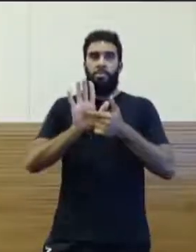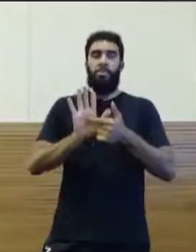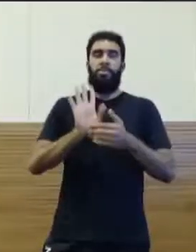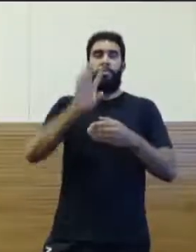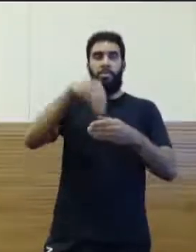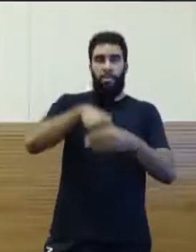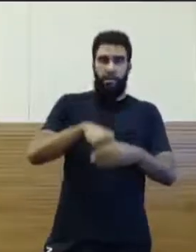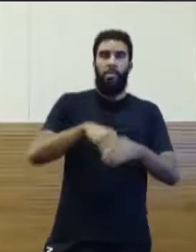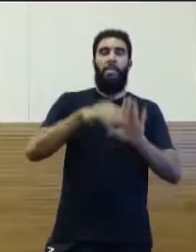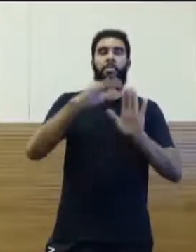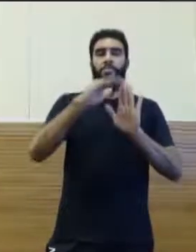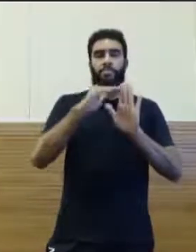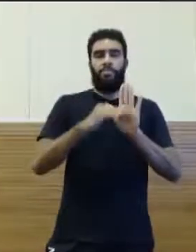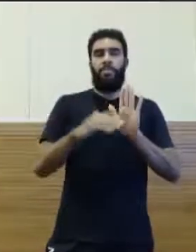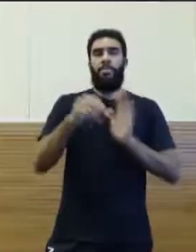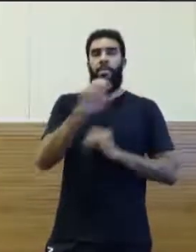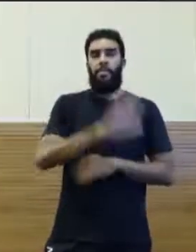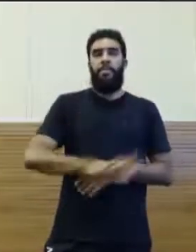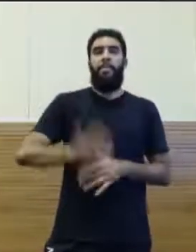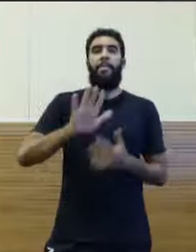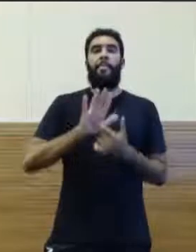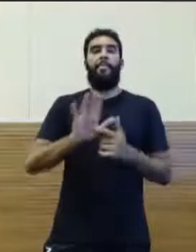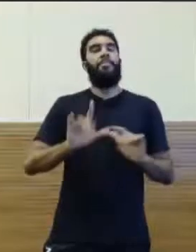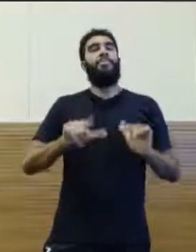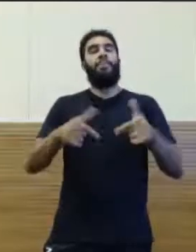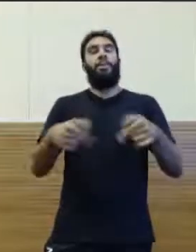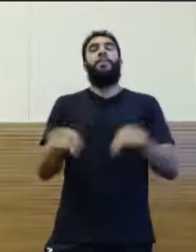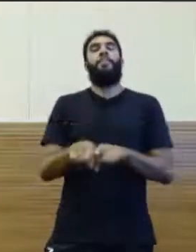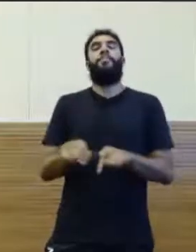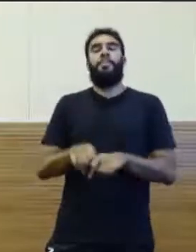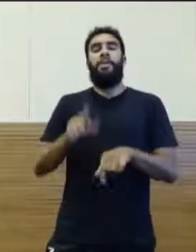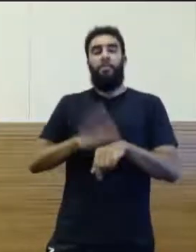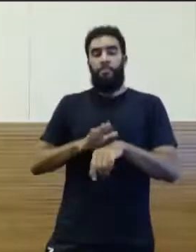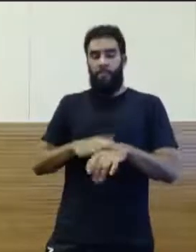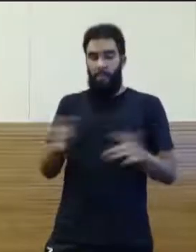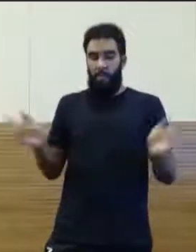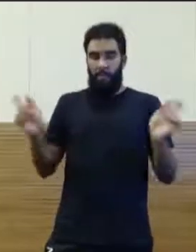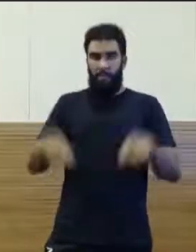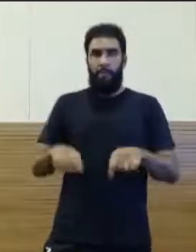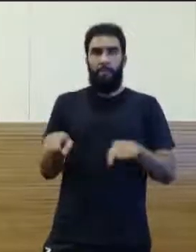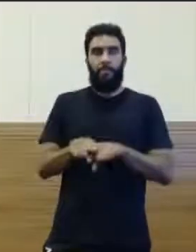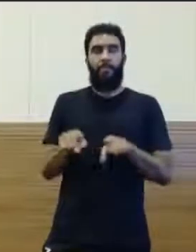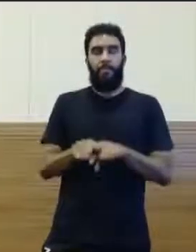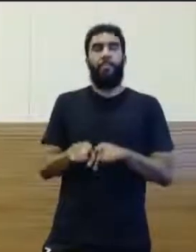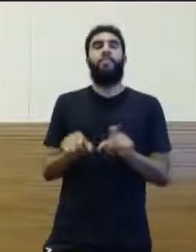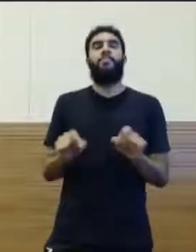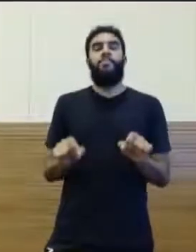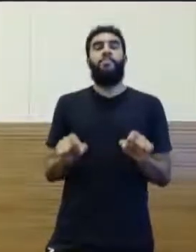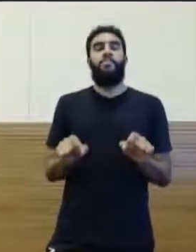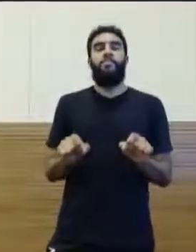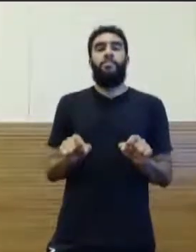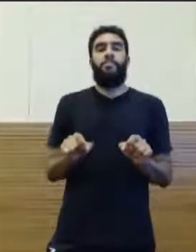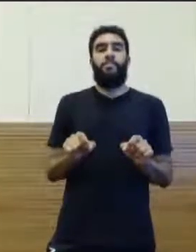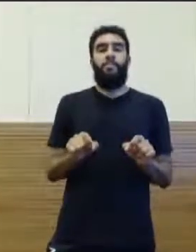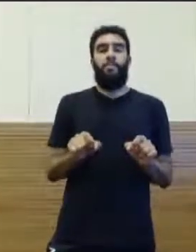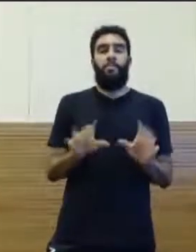that is within the plan, where we identify the actions and competencies of the committee.